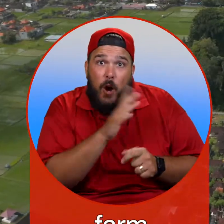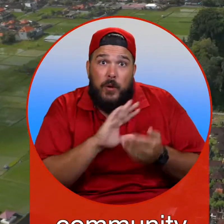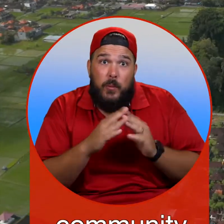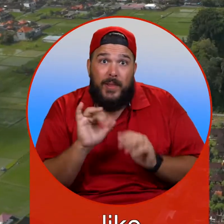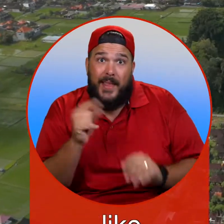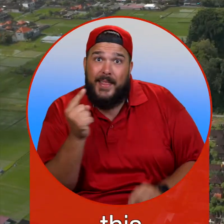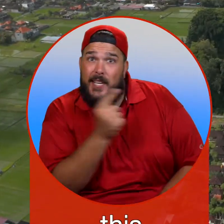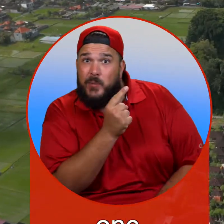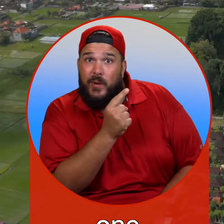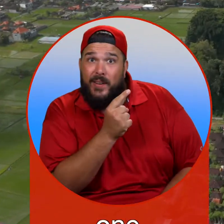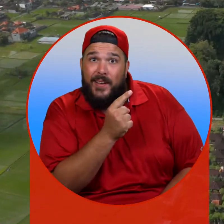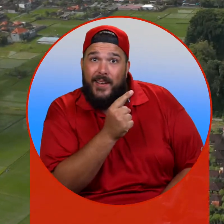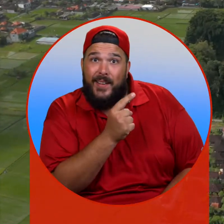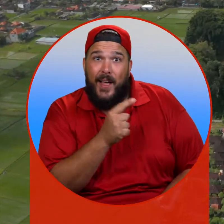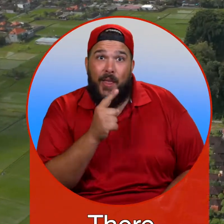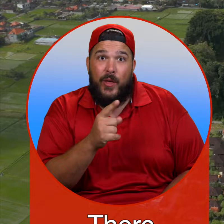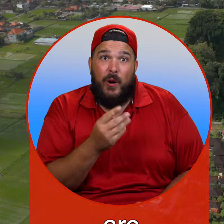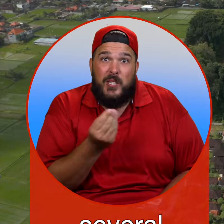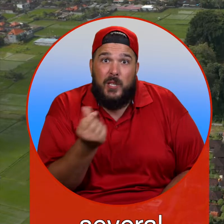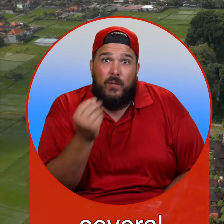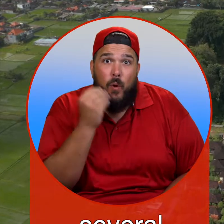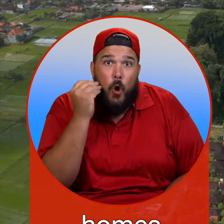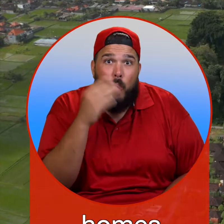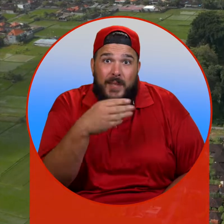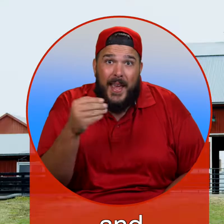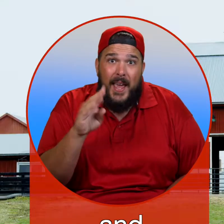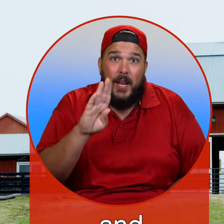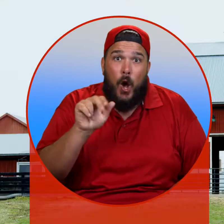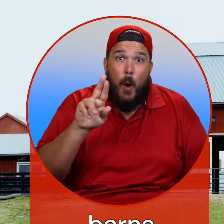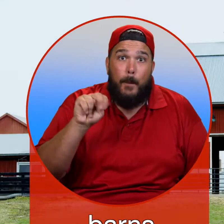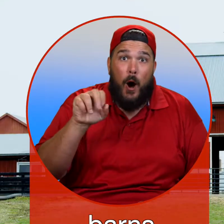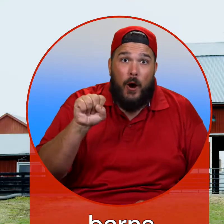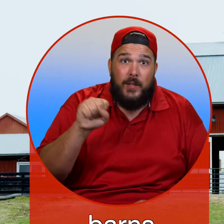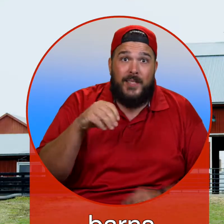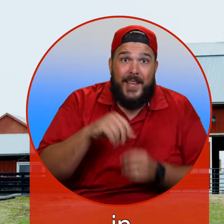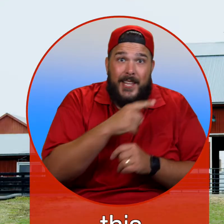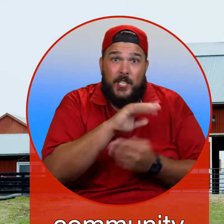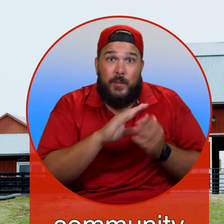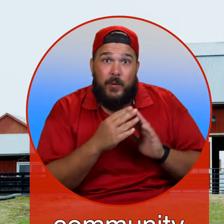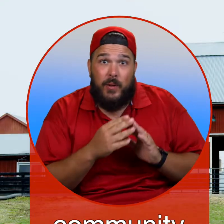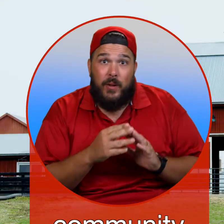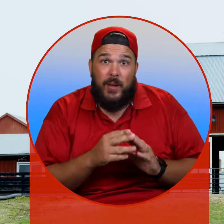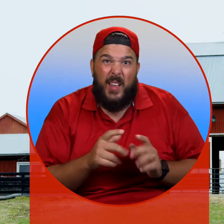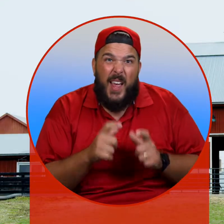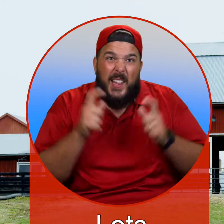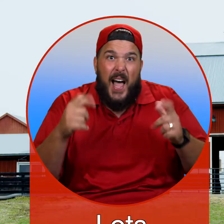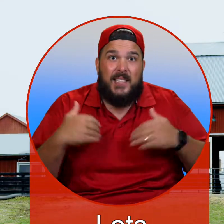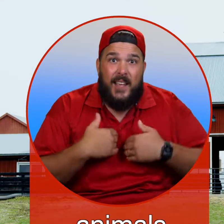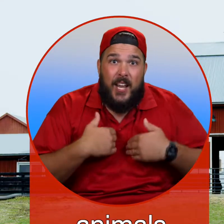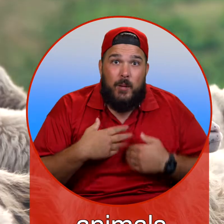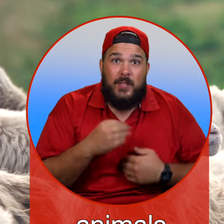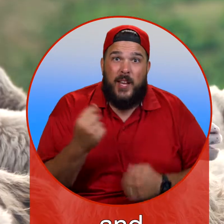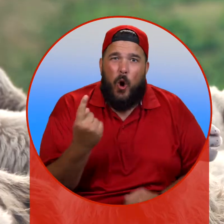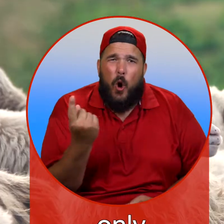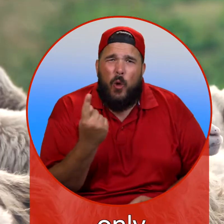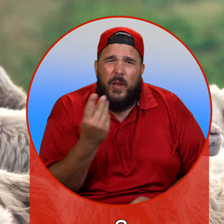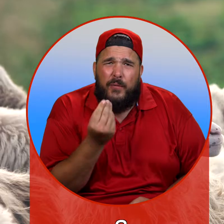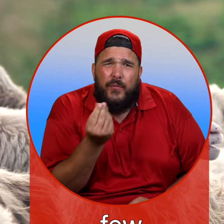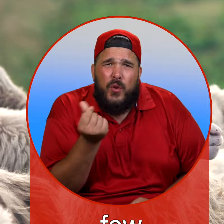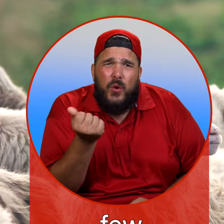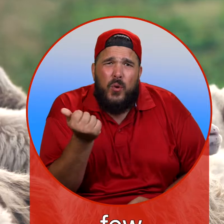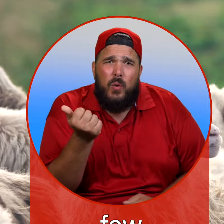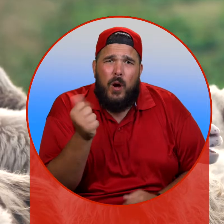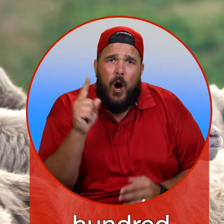as a farm community like this one. There are several homes and barns in this community. Lots of animals and